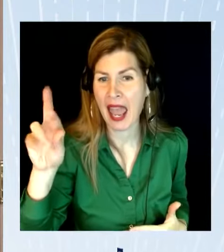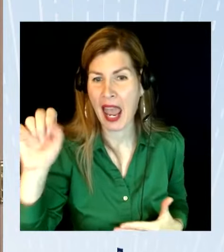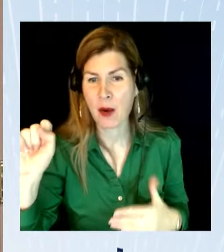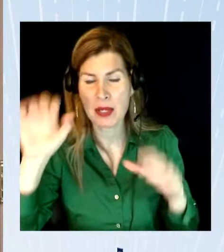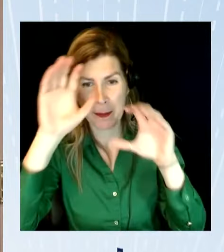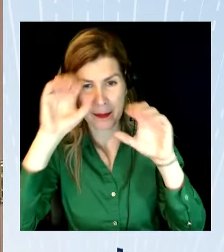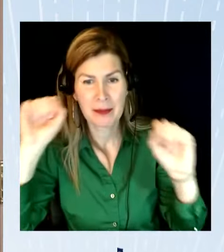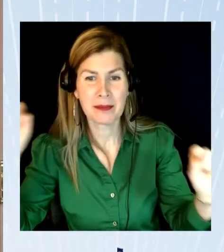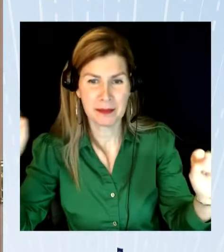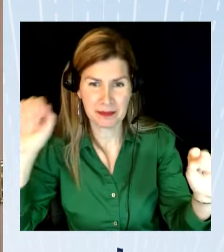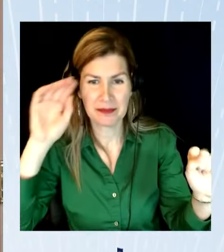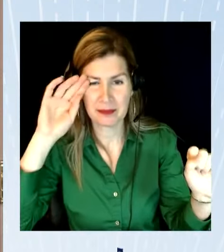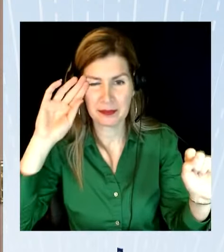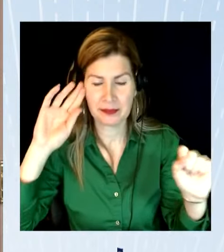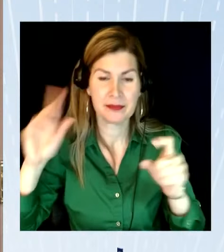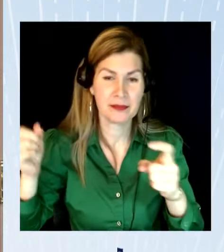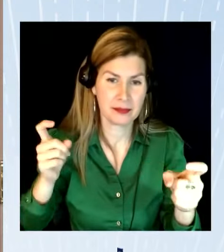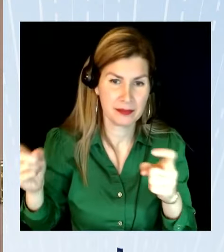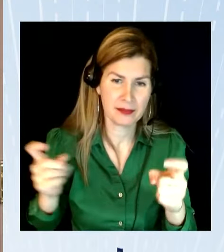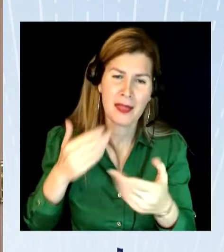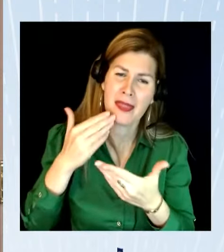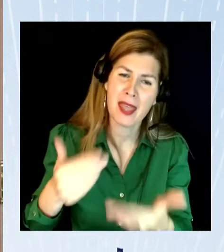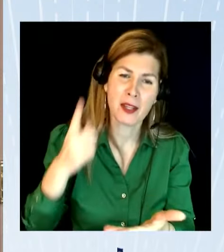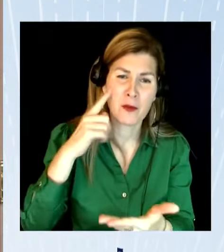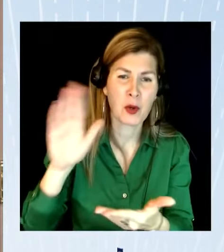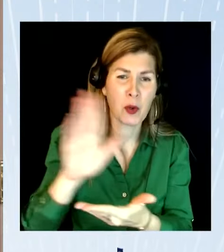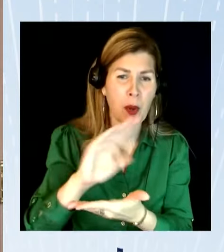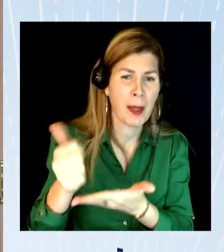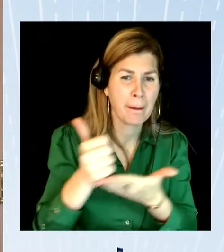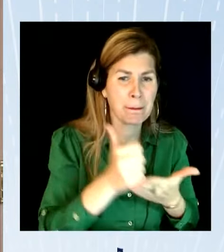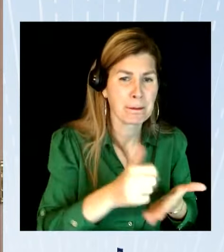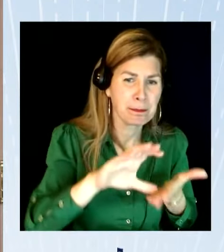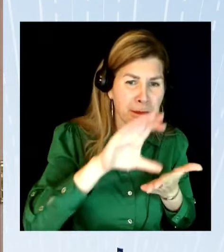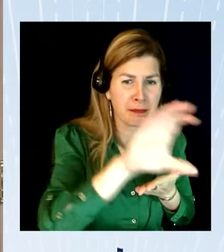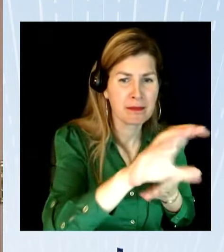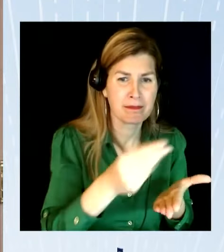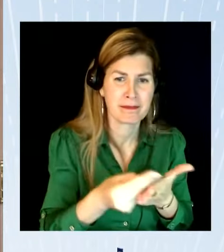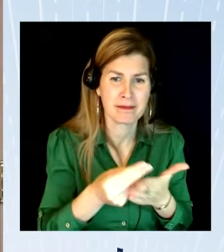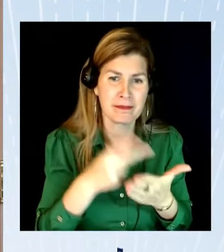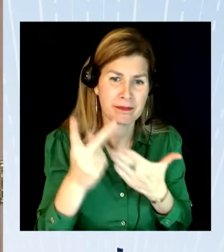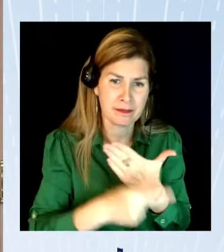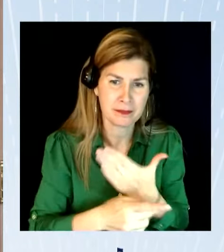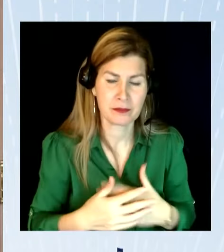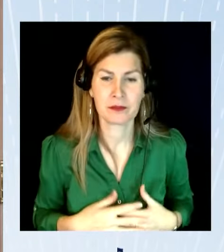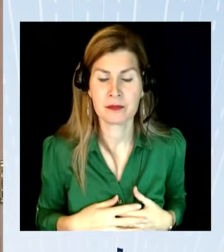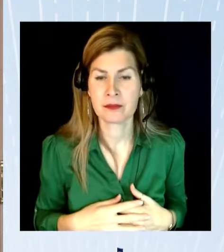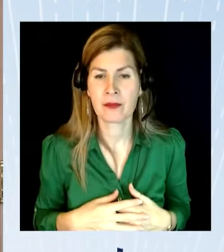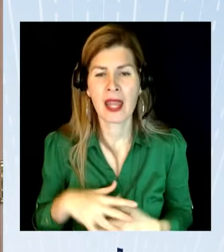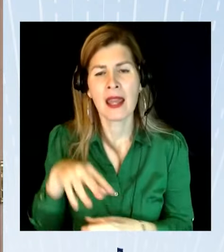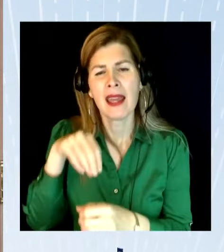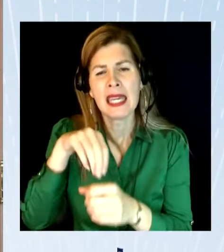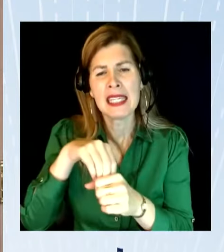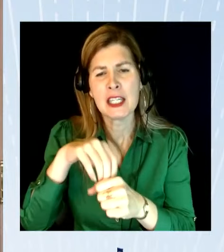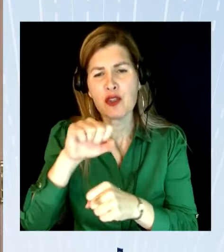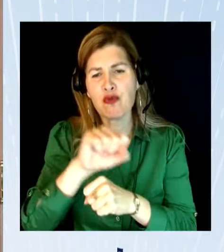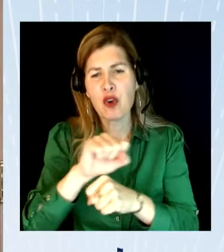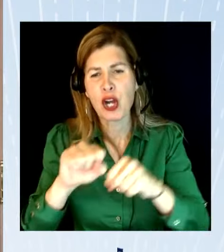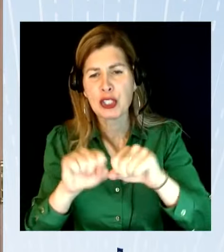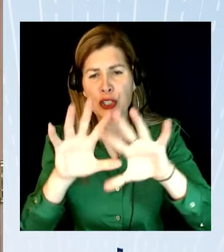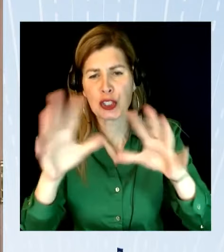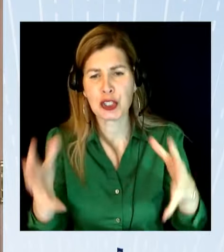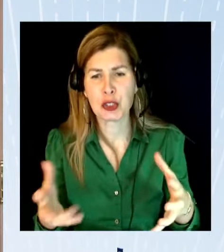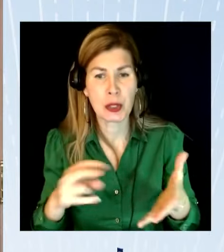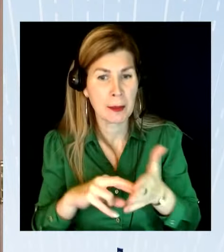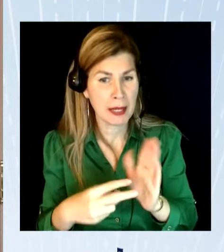their strategic investments and funding. When we talk about infrastructure, we're talking about childcare, and